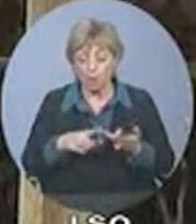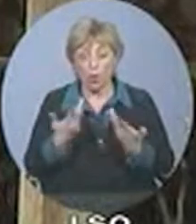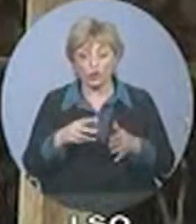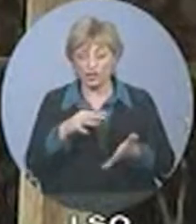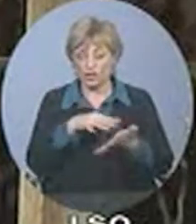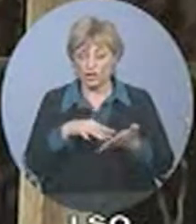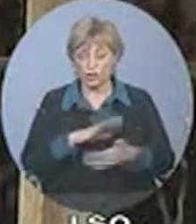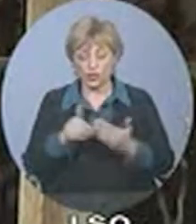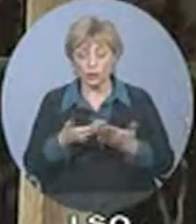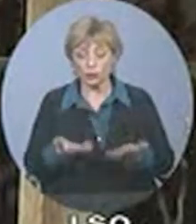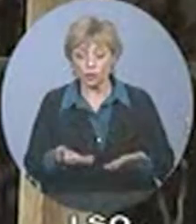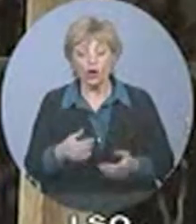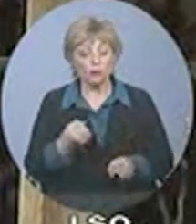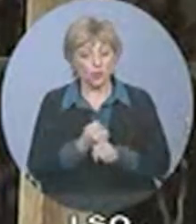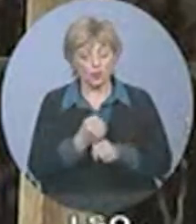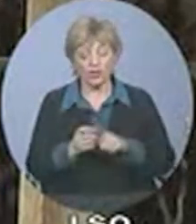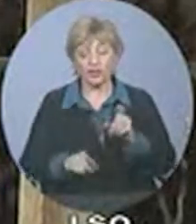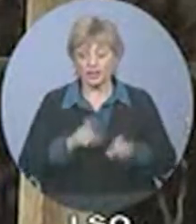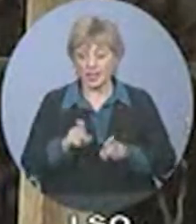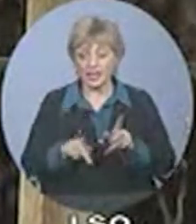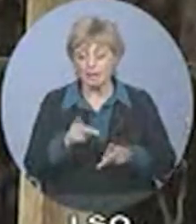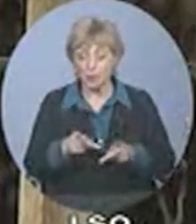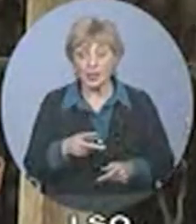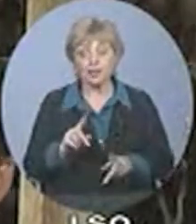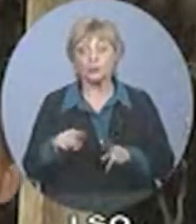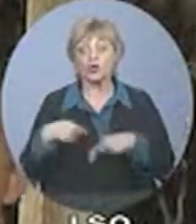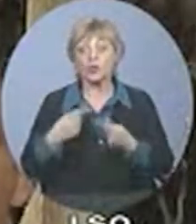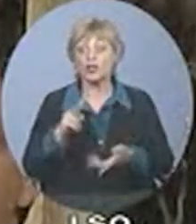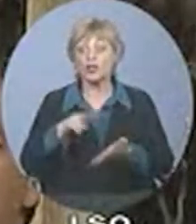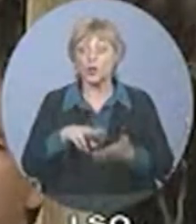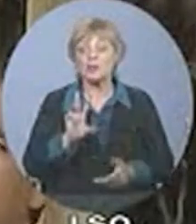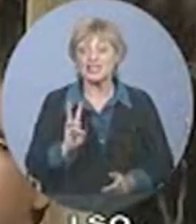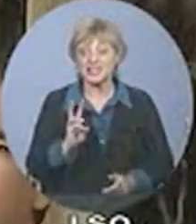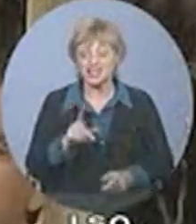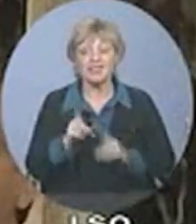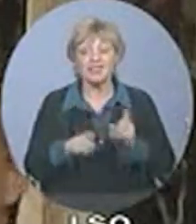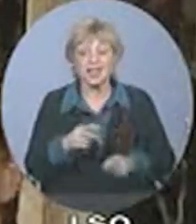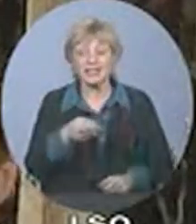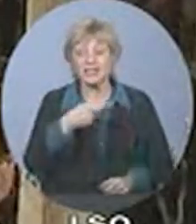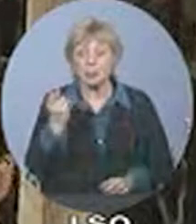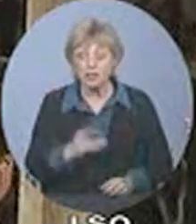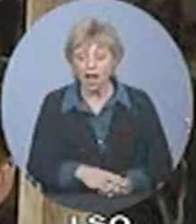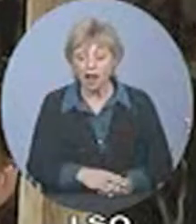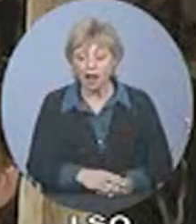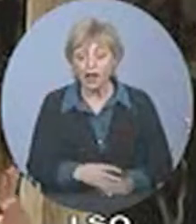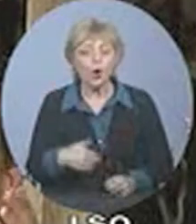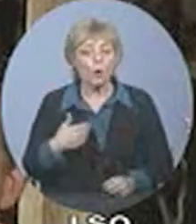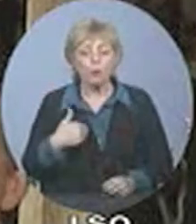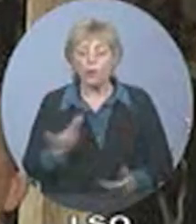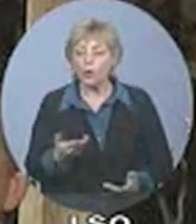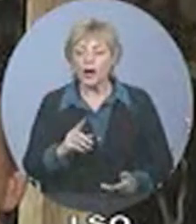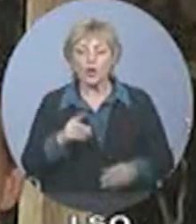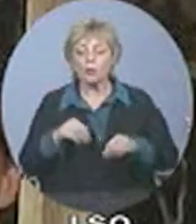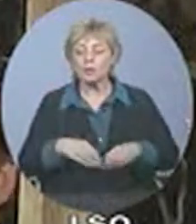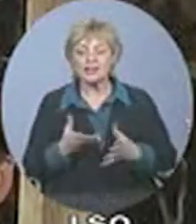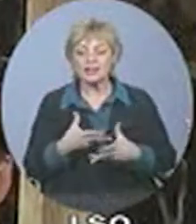to 2006. Why won't this minister do anything when public safety is at risk and consumers are getting